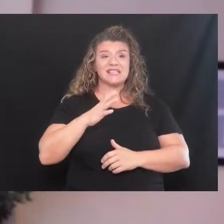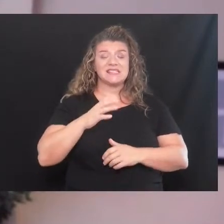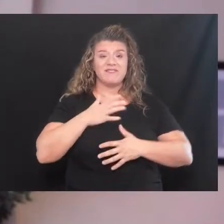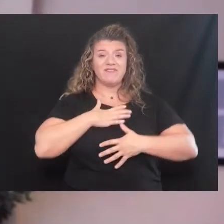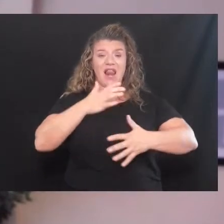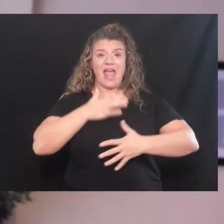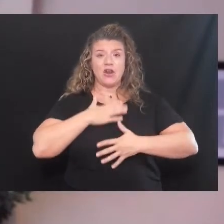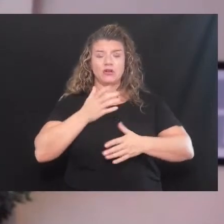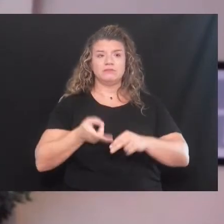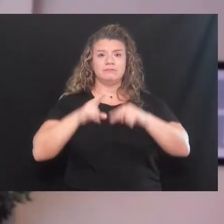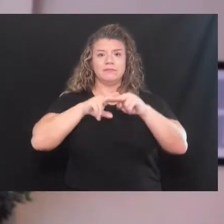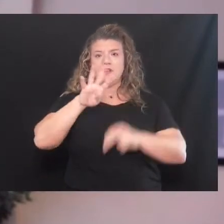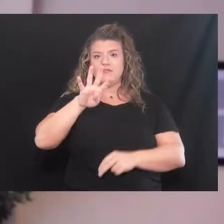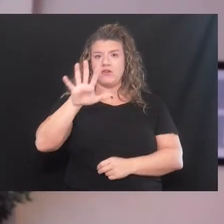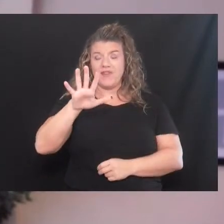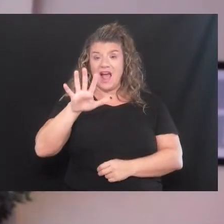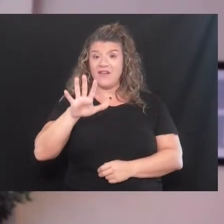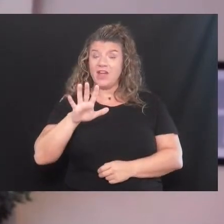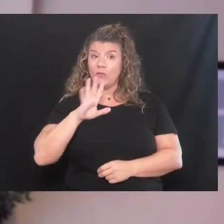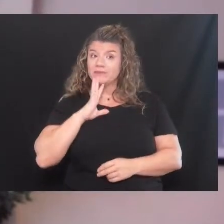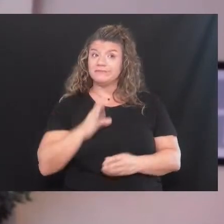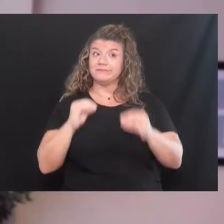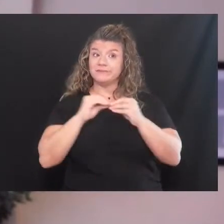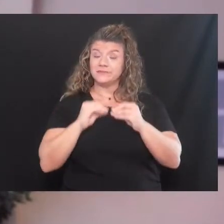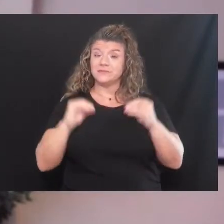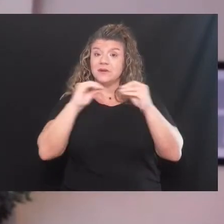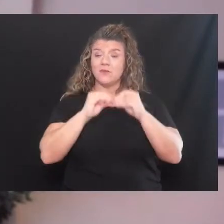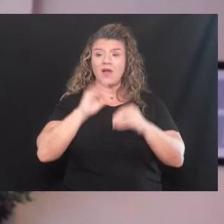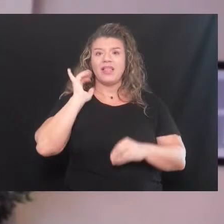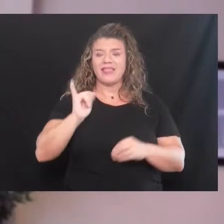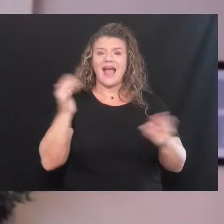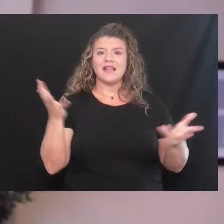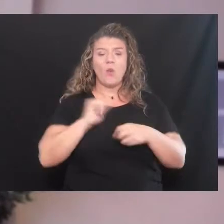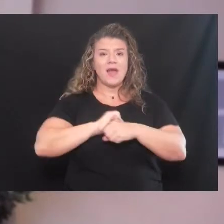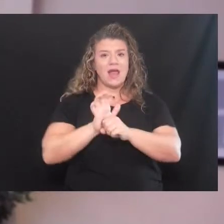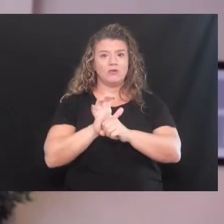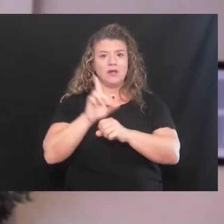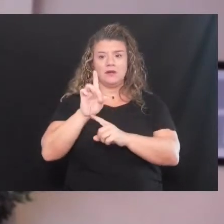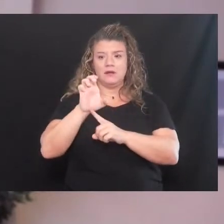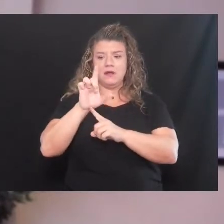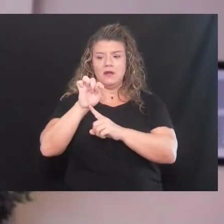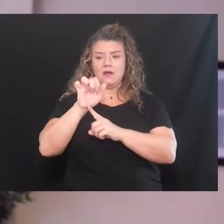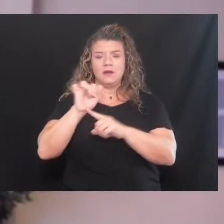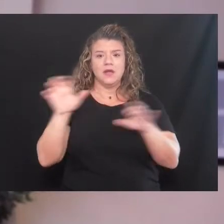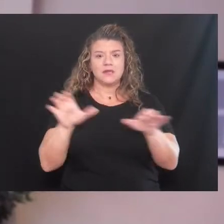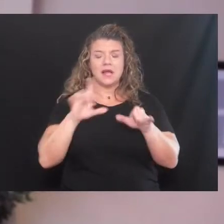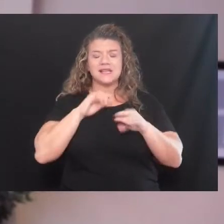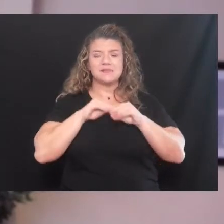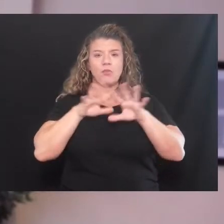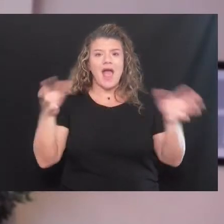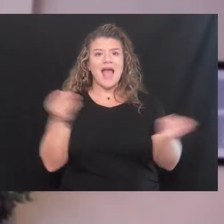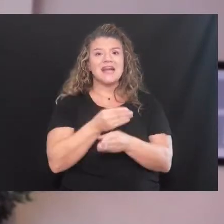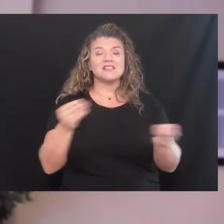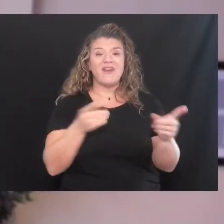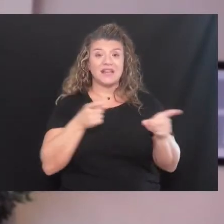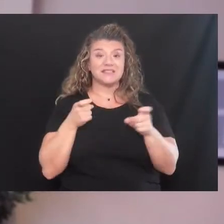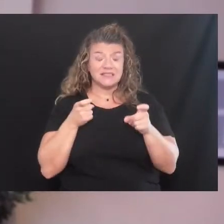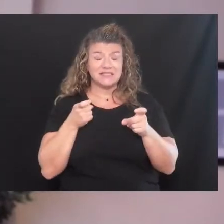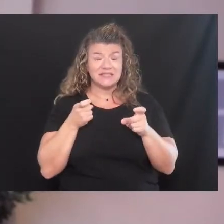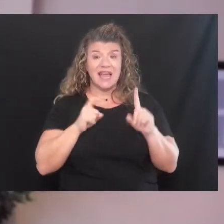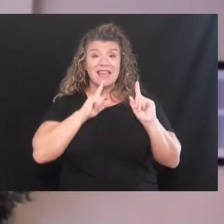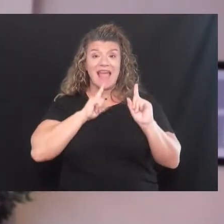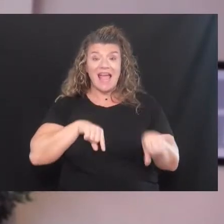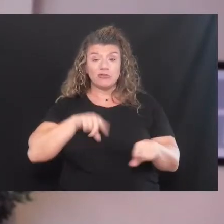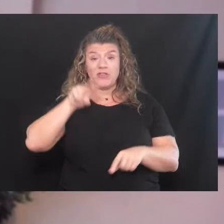to 45, and we're growing. This is what the Delta variant does because it spreads so rapidly. And Brad, to answer the